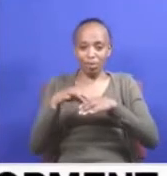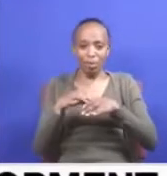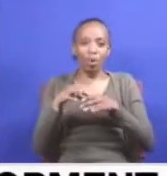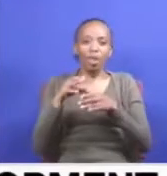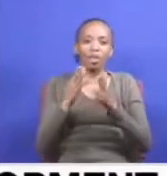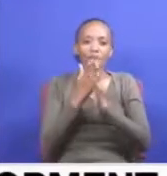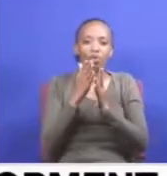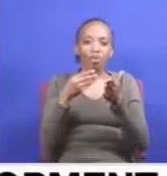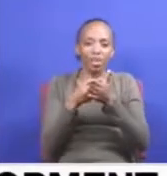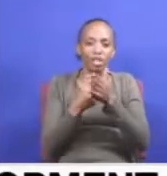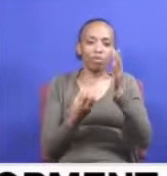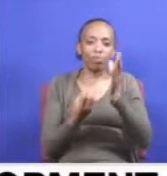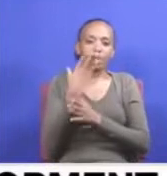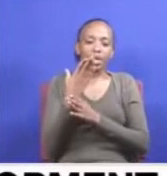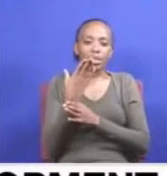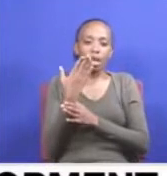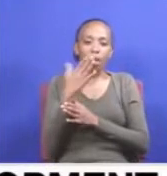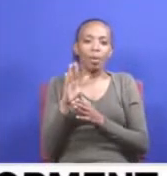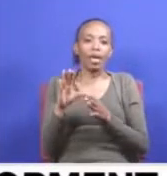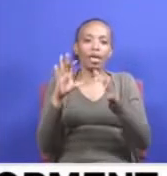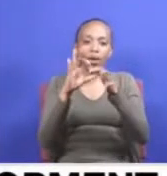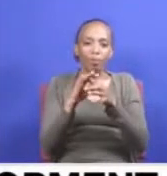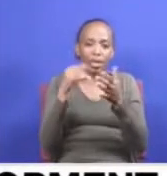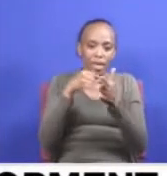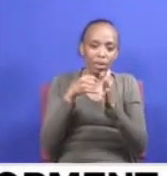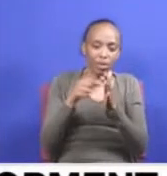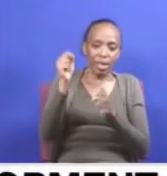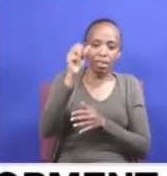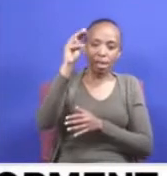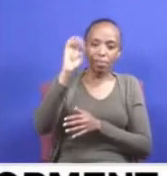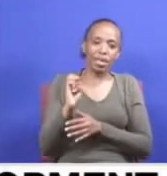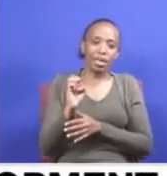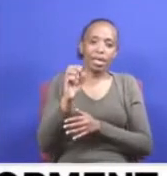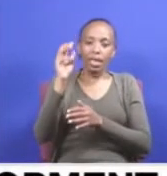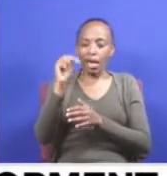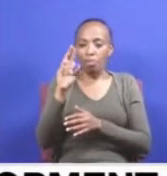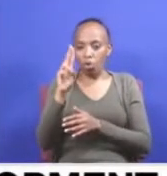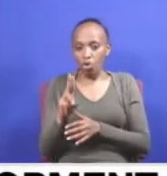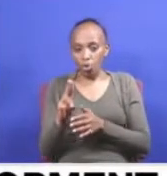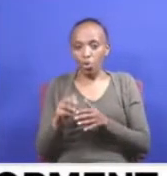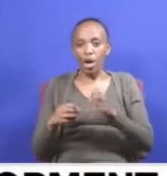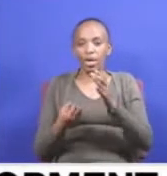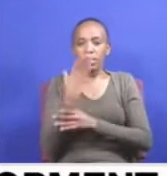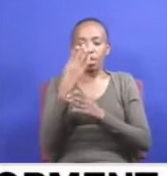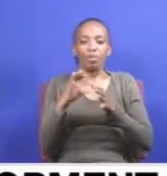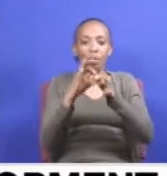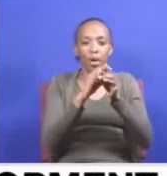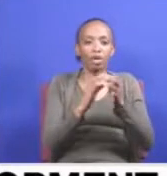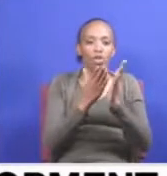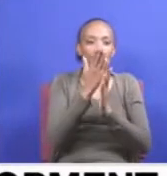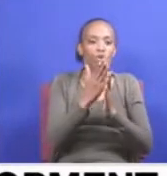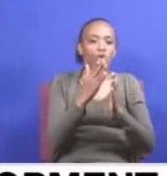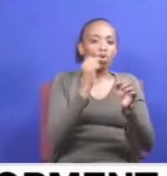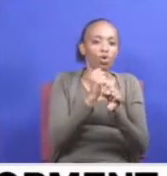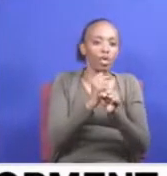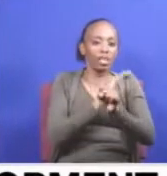structured financial products by corporates, including SMEs. The MOU establishes a partnership through which joint efforts in